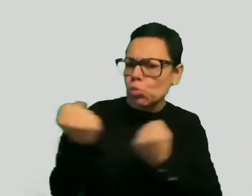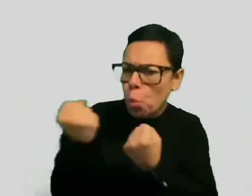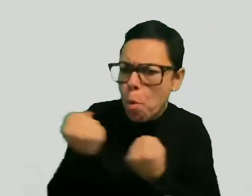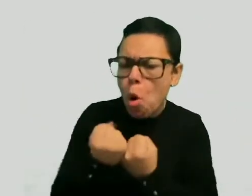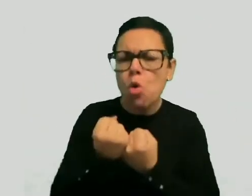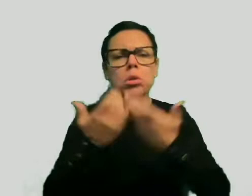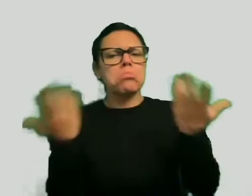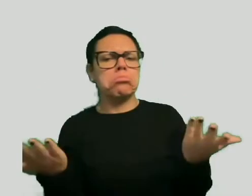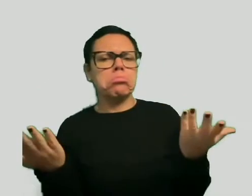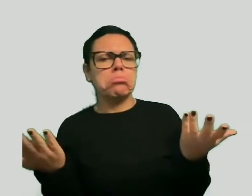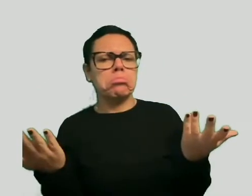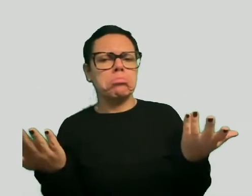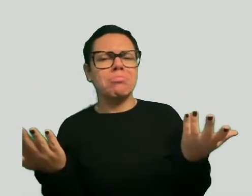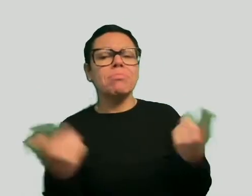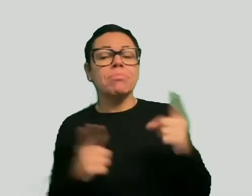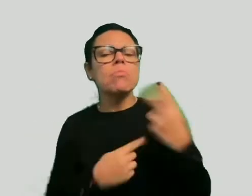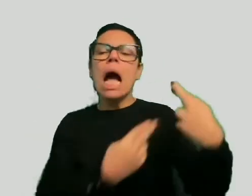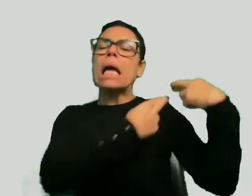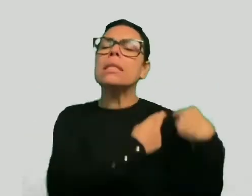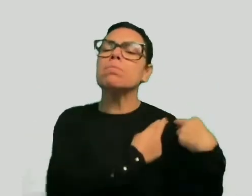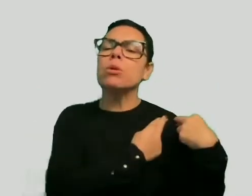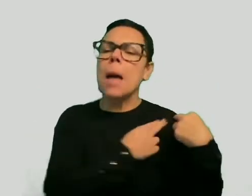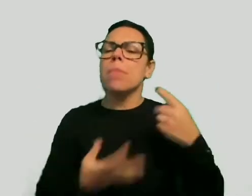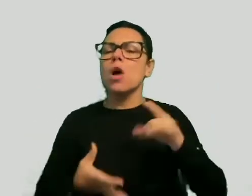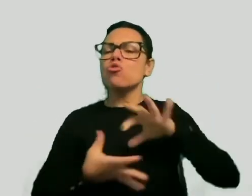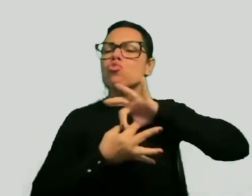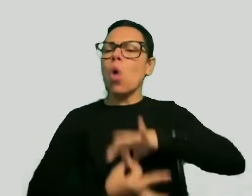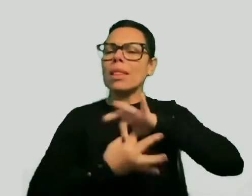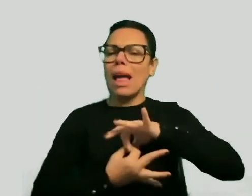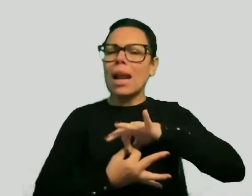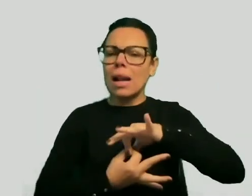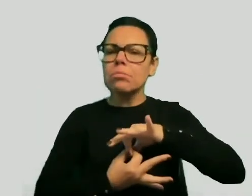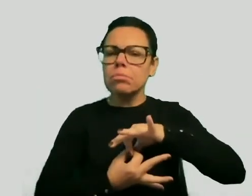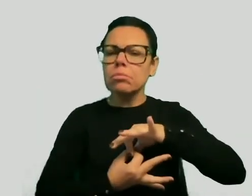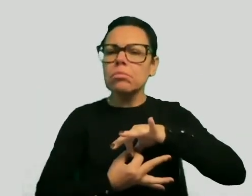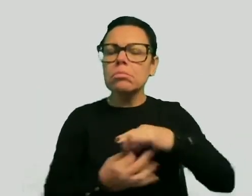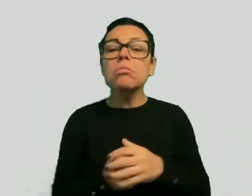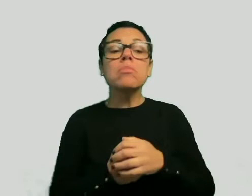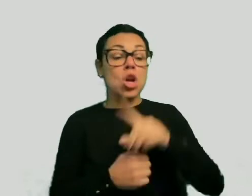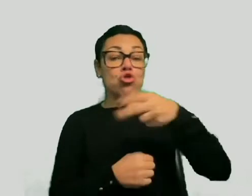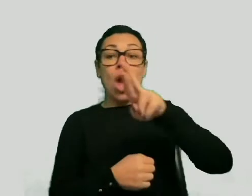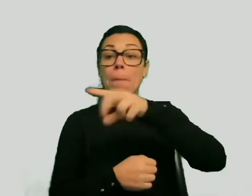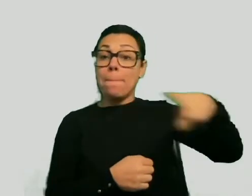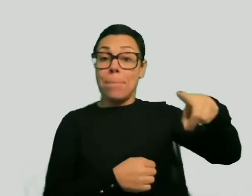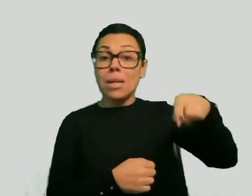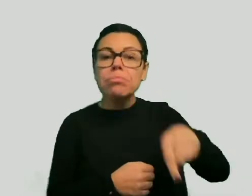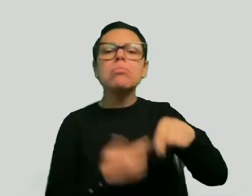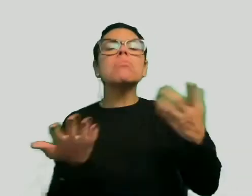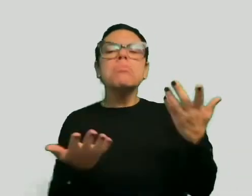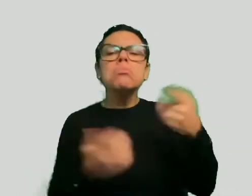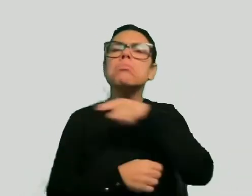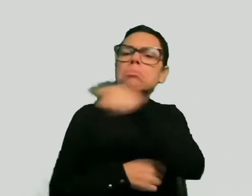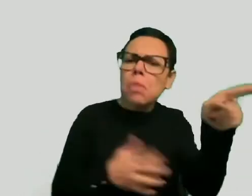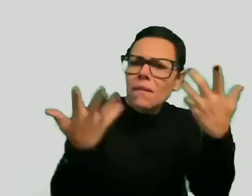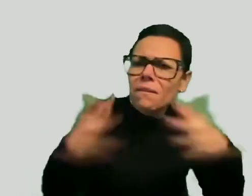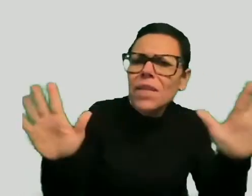procurement. And we see we have a lot of gender experts in the room. You average on an 8.4. Some people even consider themselves a